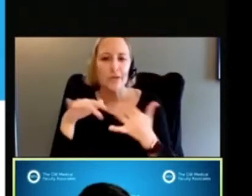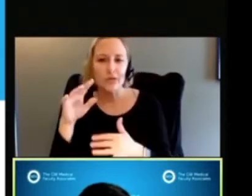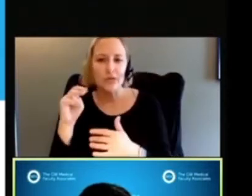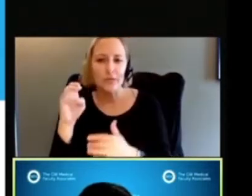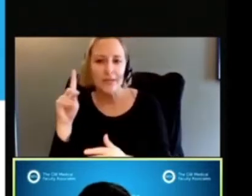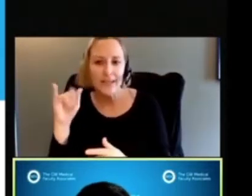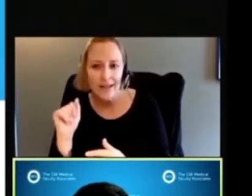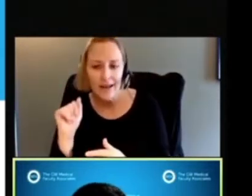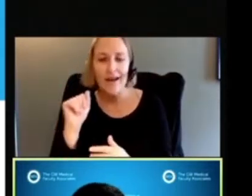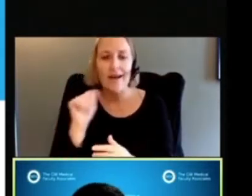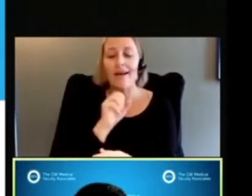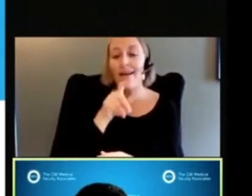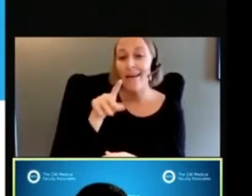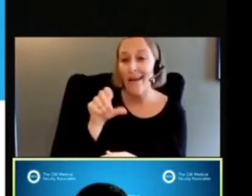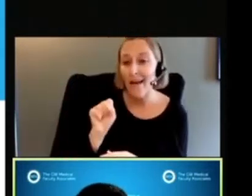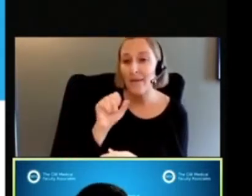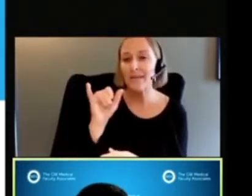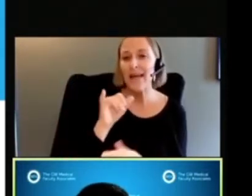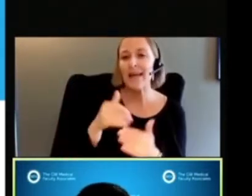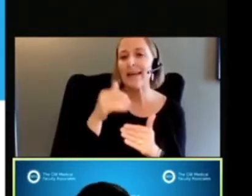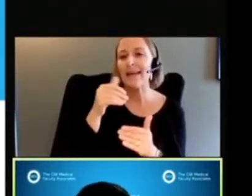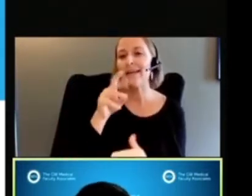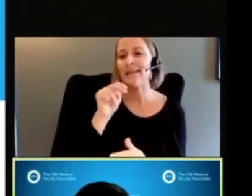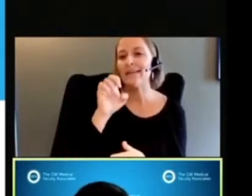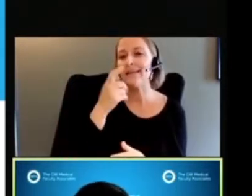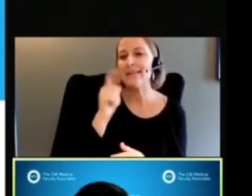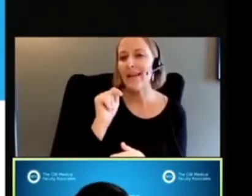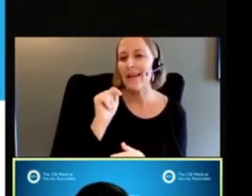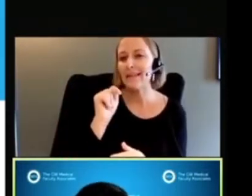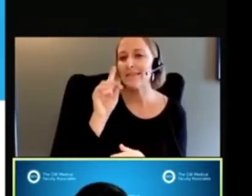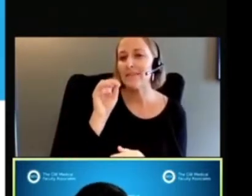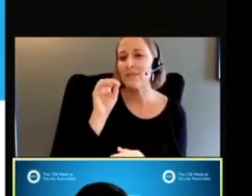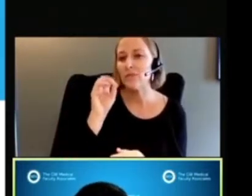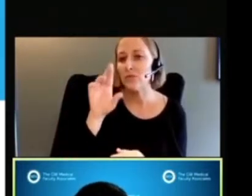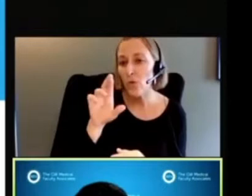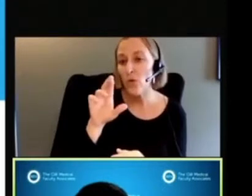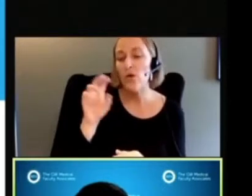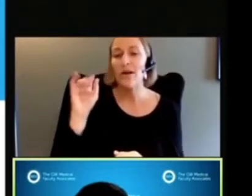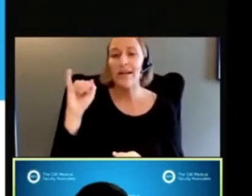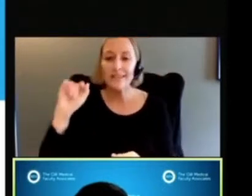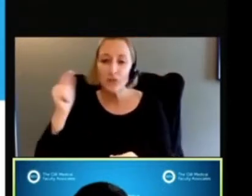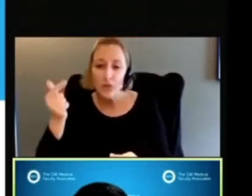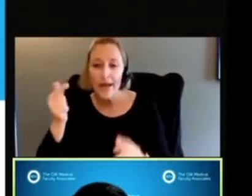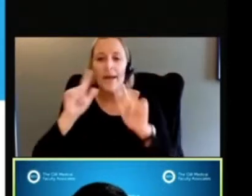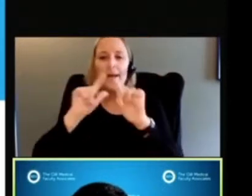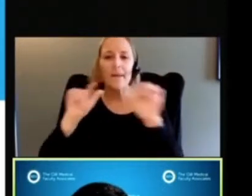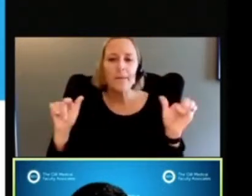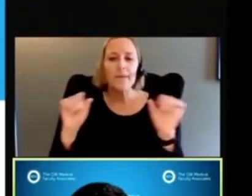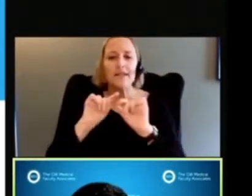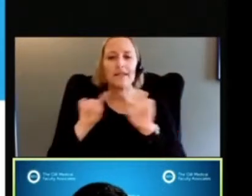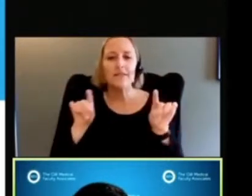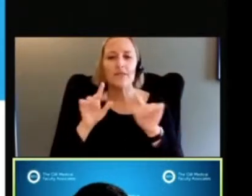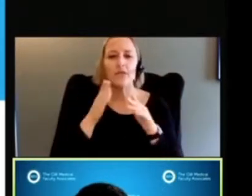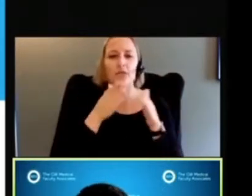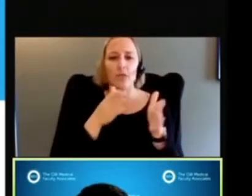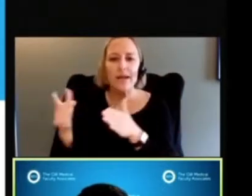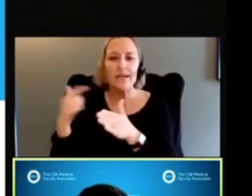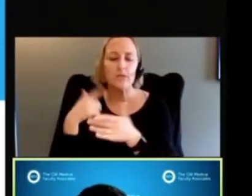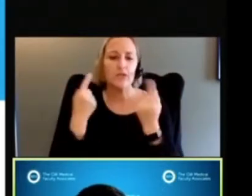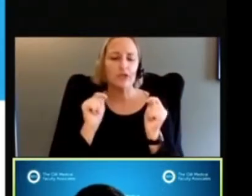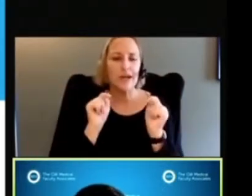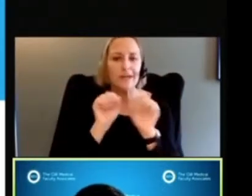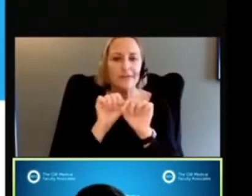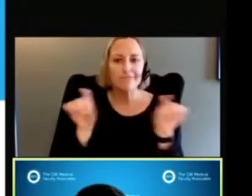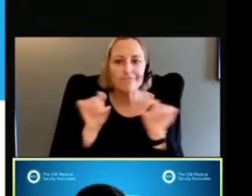and Instagram, all of these types of mechanisms were used to try to identify volunteers. And then